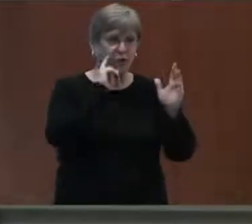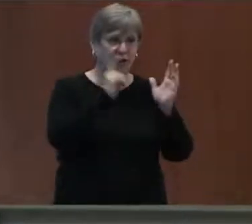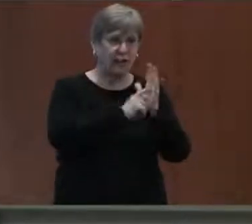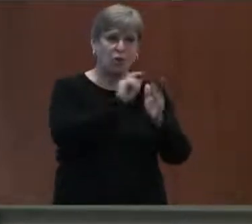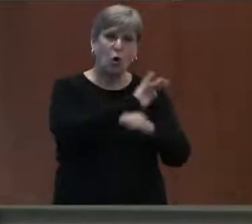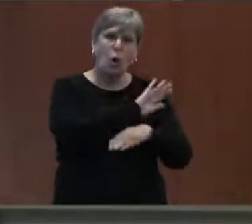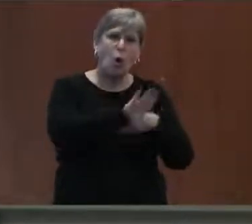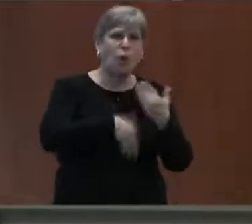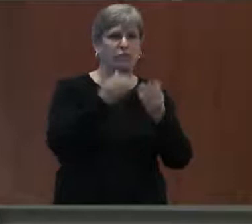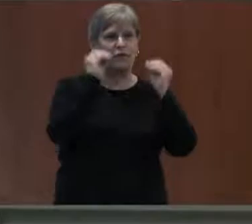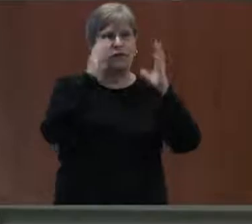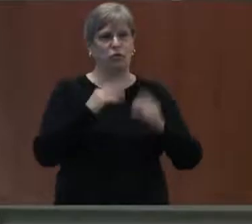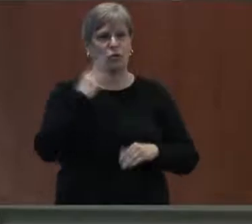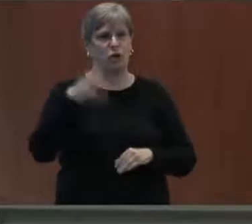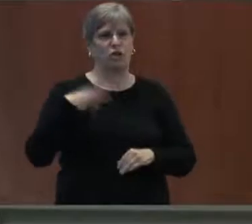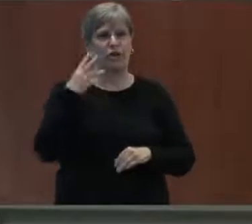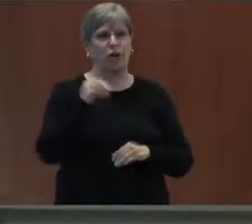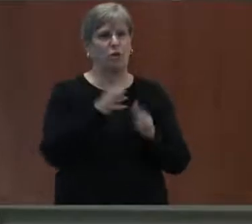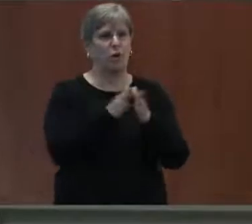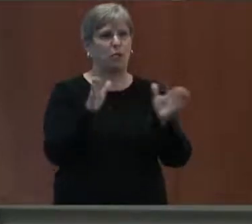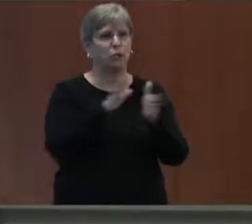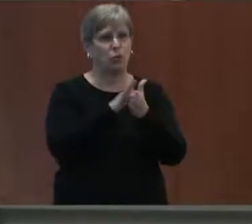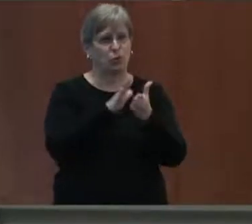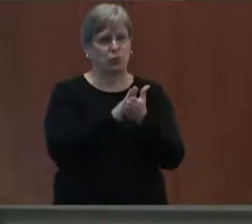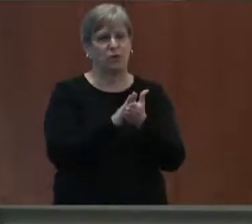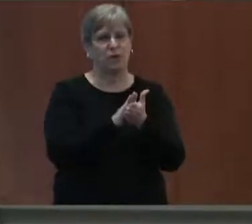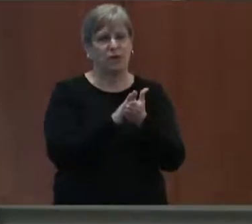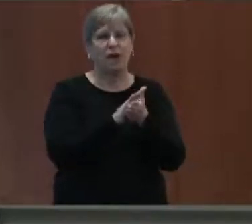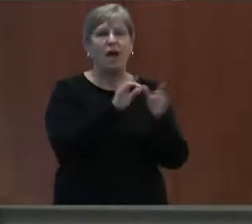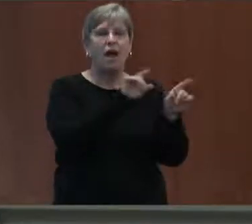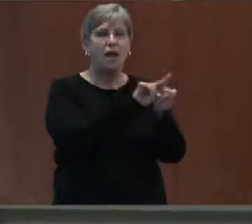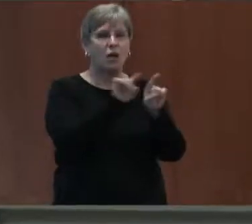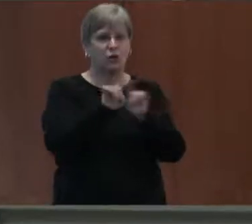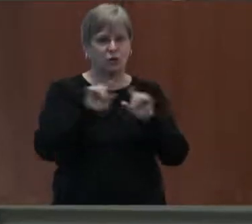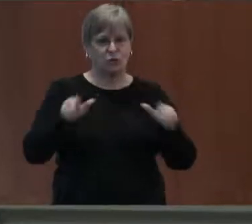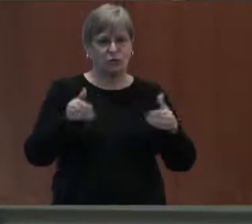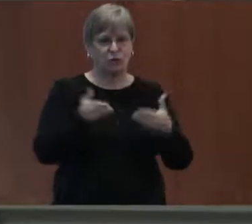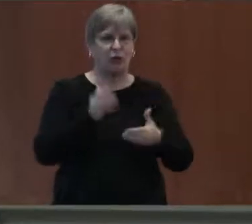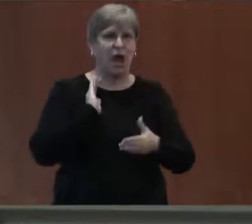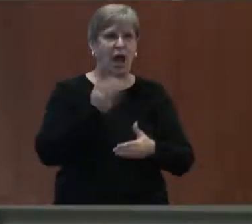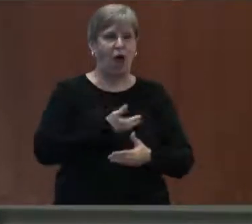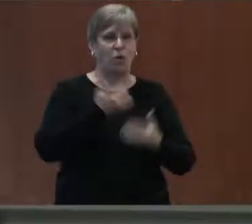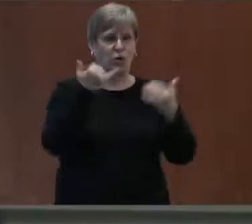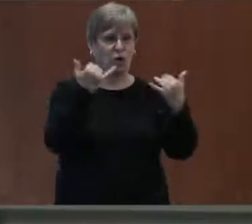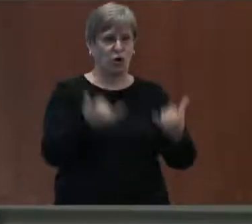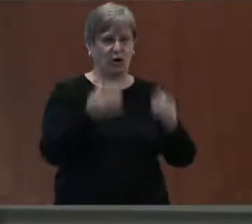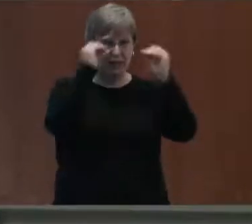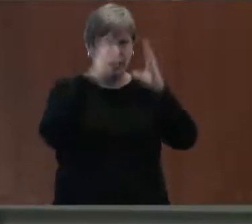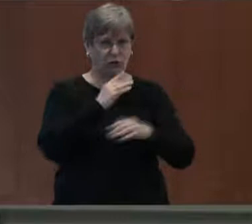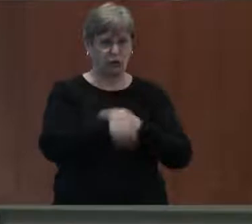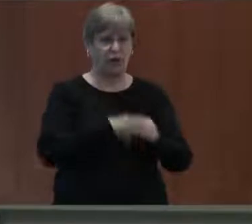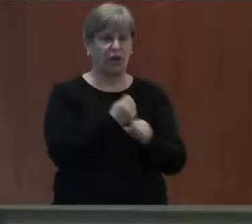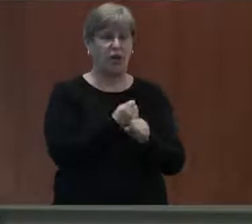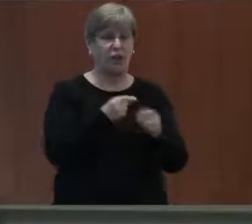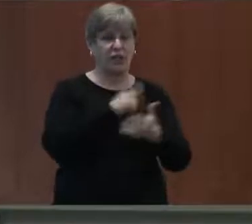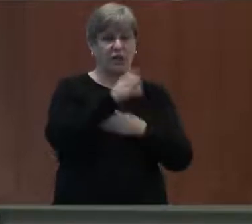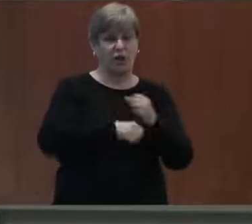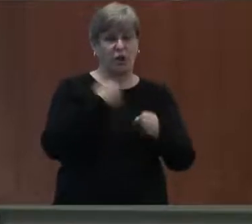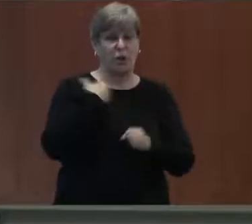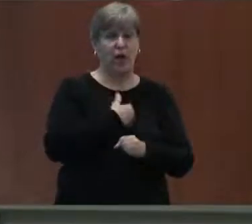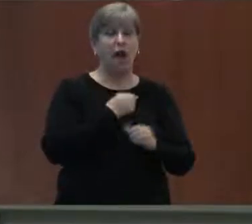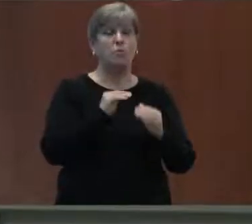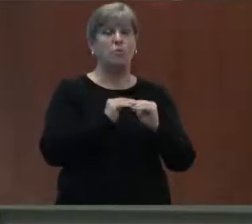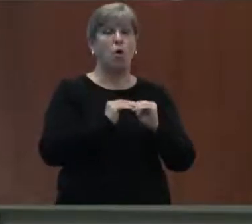recognize all of the teachers in Washington County Public Schools, and also to introduce our current Teacher of the Year. This year, we had